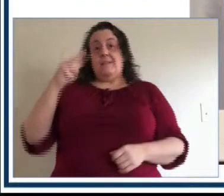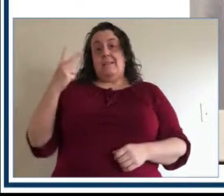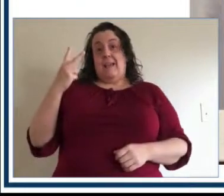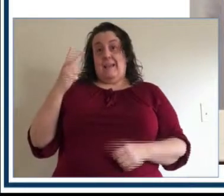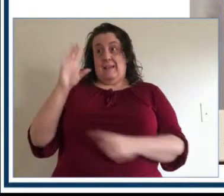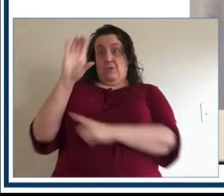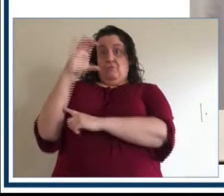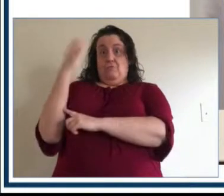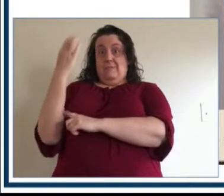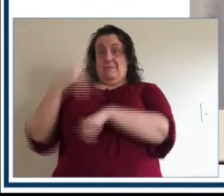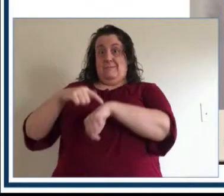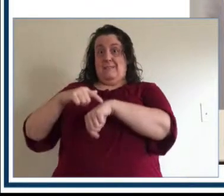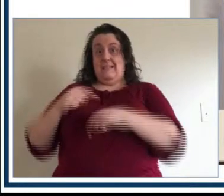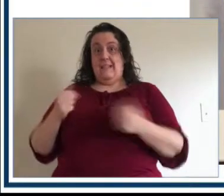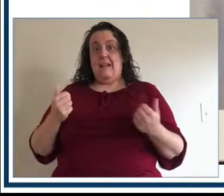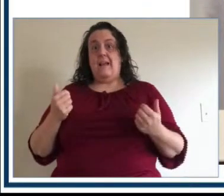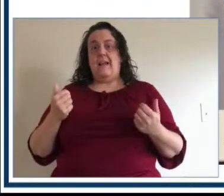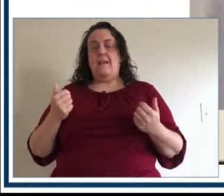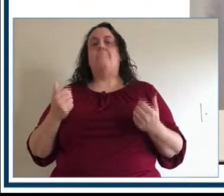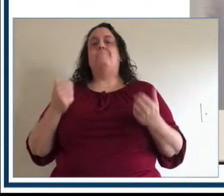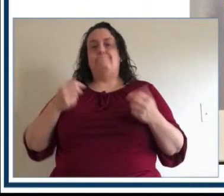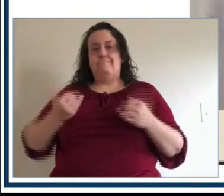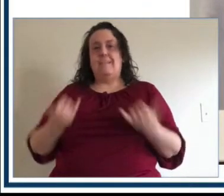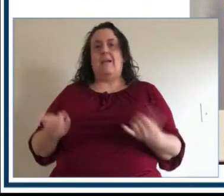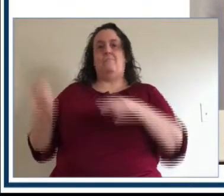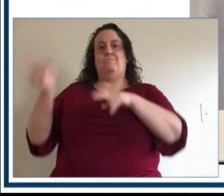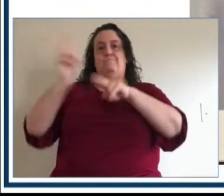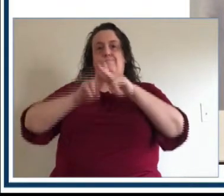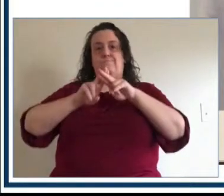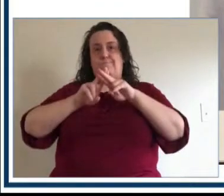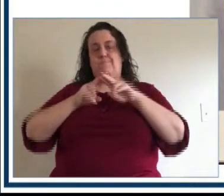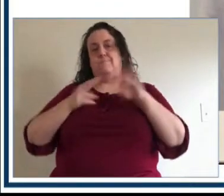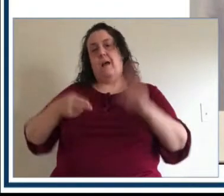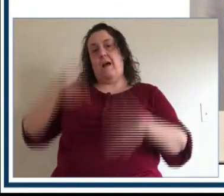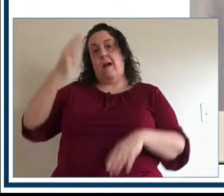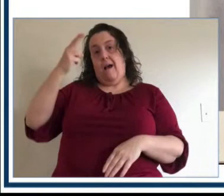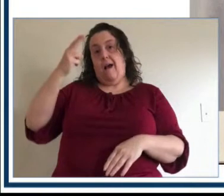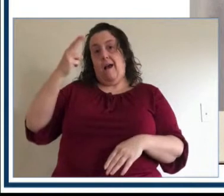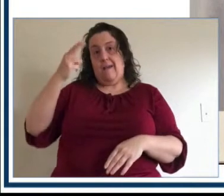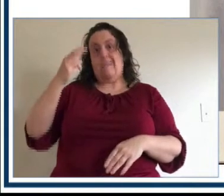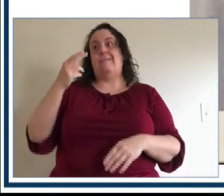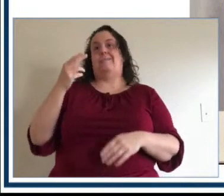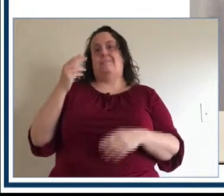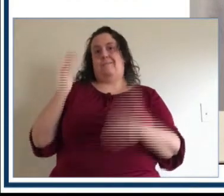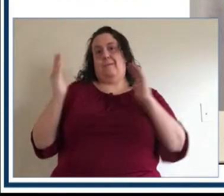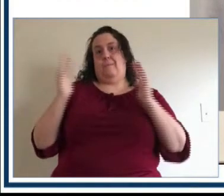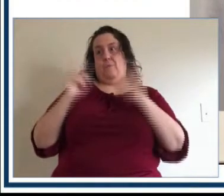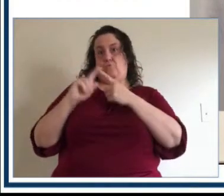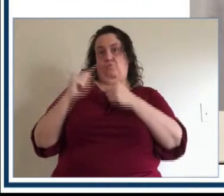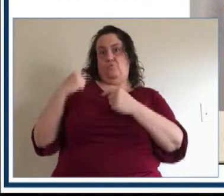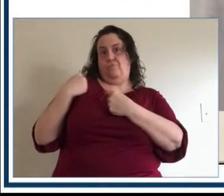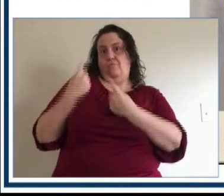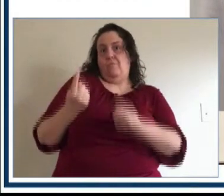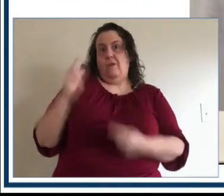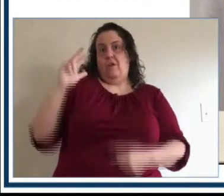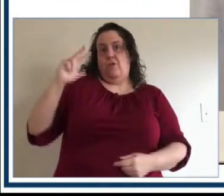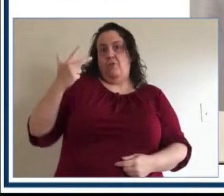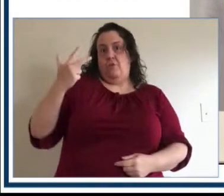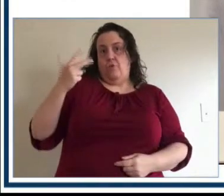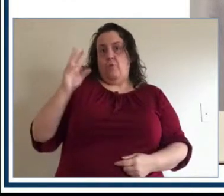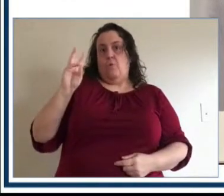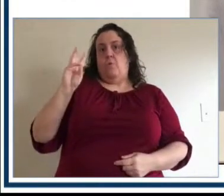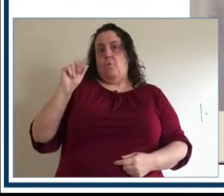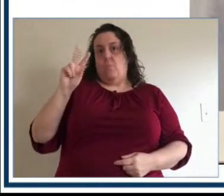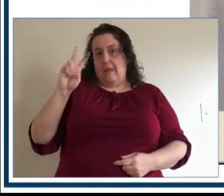are the highest that we have seen since the third wave. I understand your anxiety and your